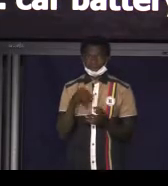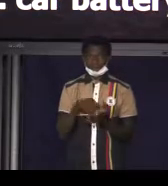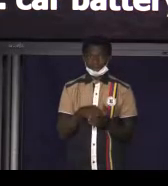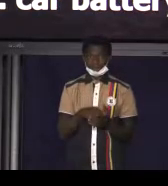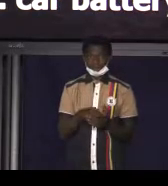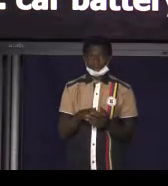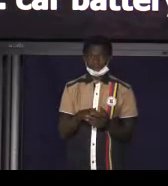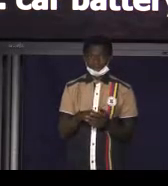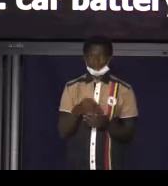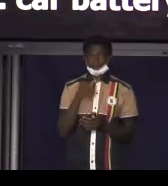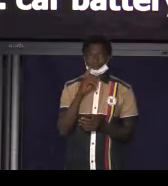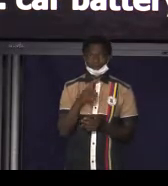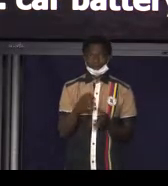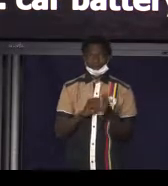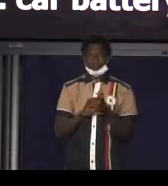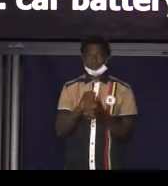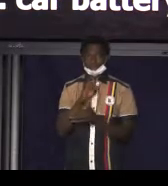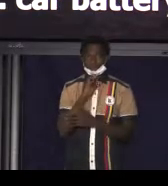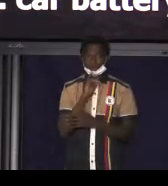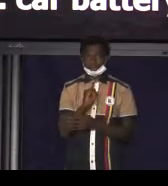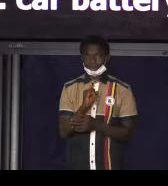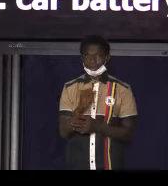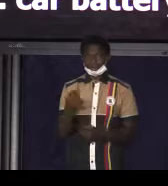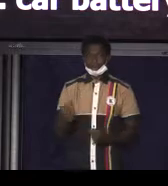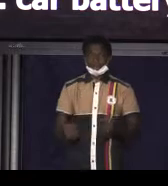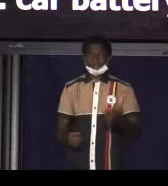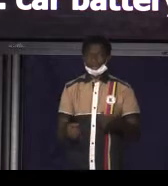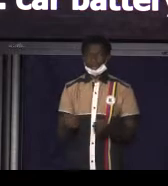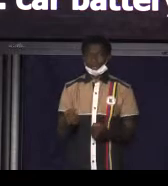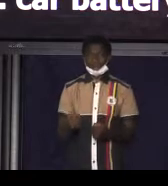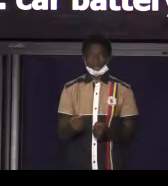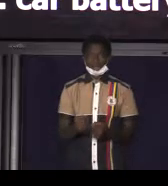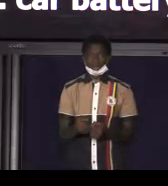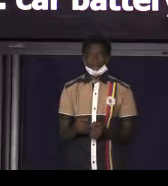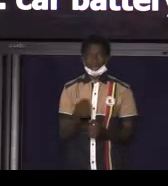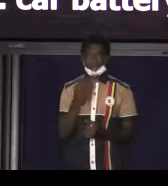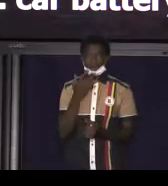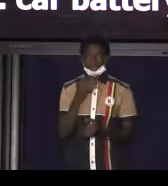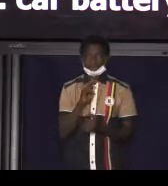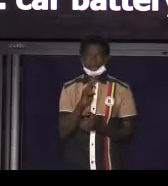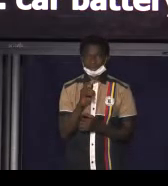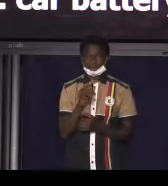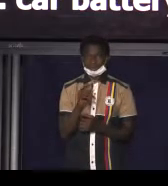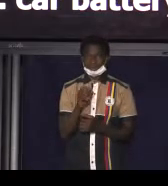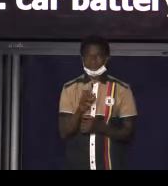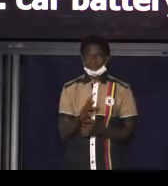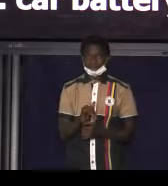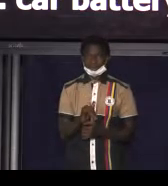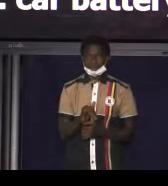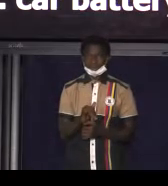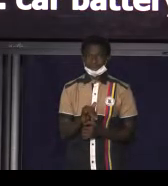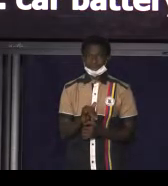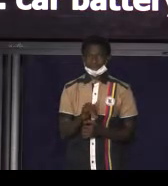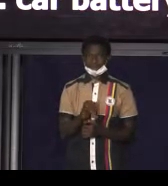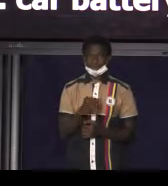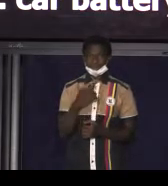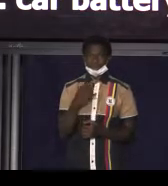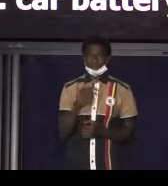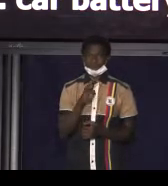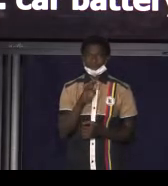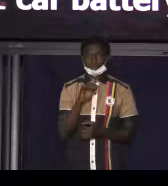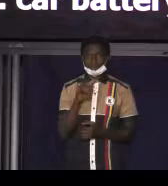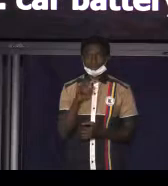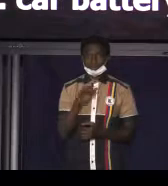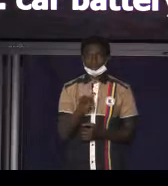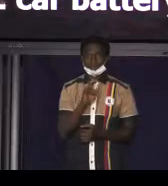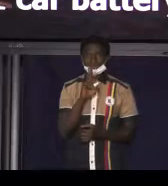Example here, very good example, is car battery. If you have seen the battery anywhere before, or your daddy's car, the